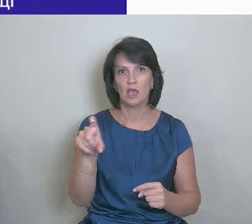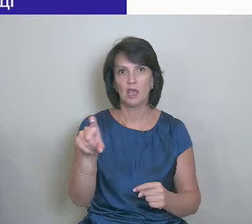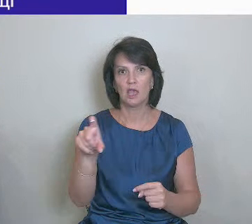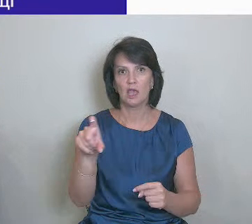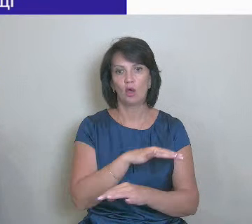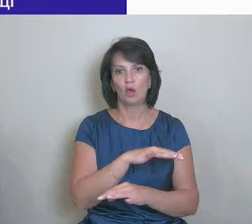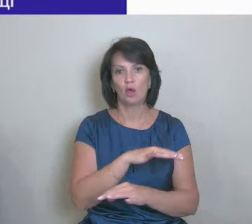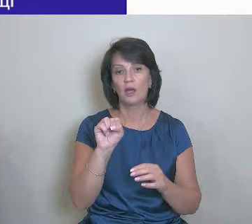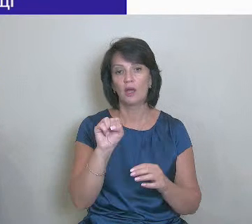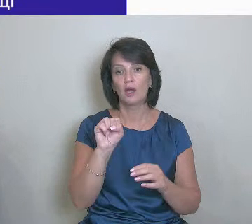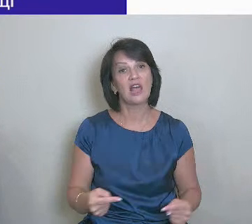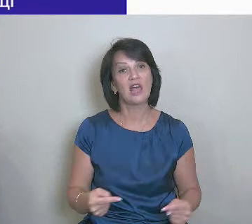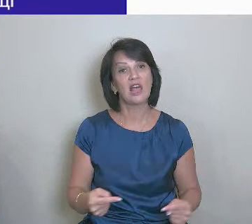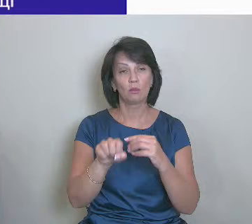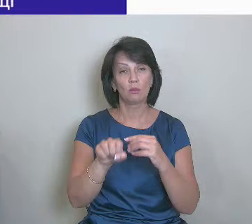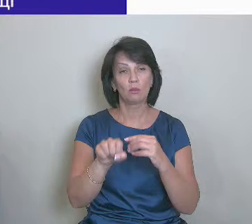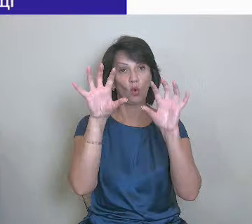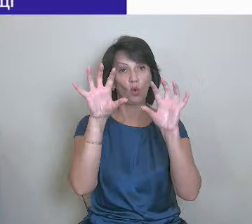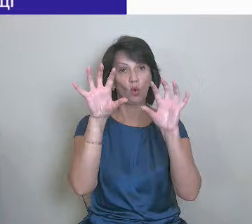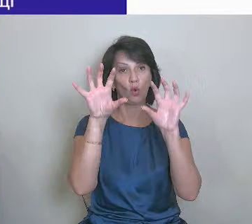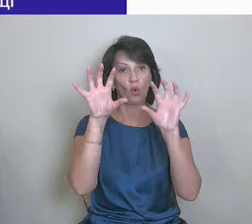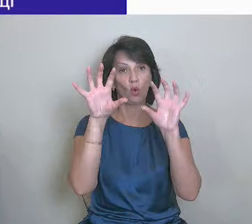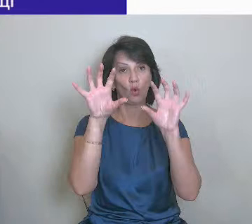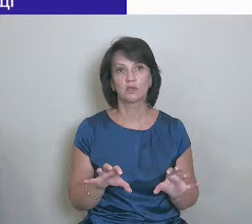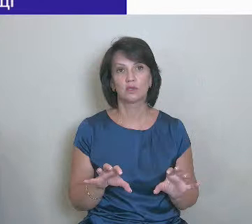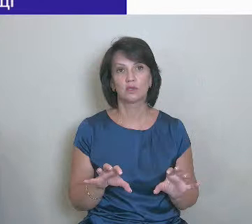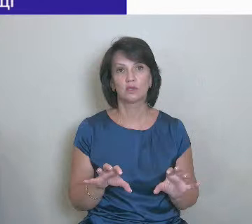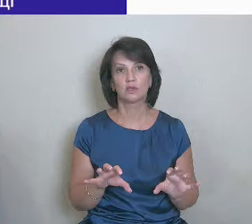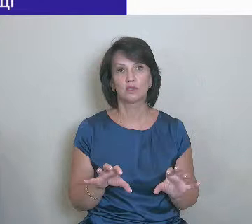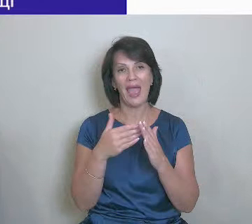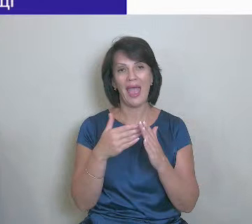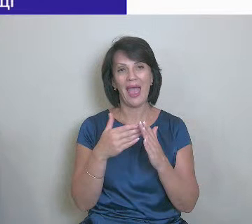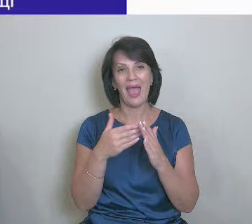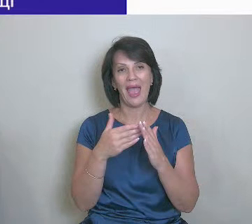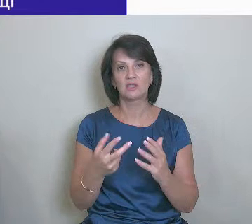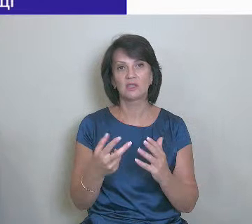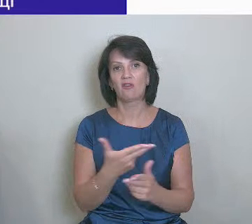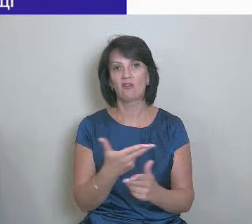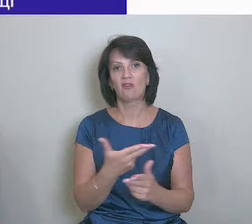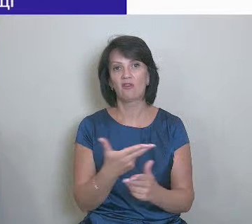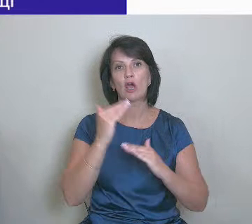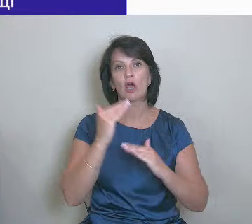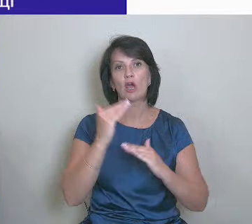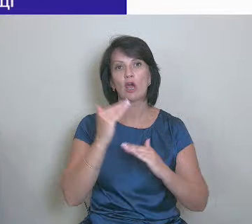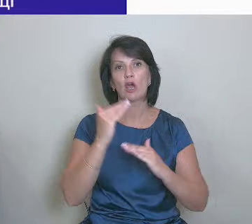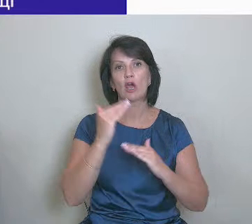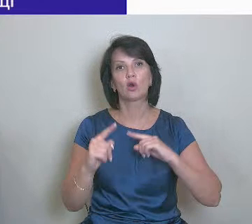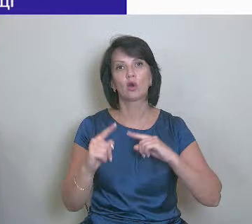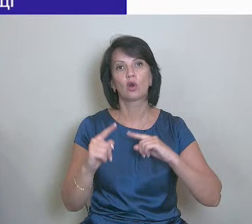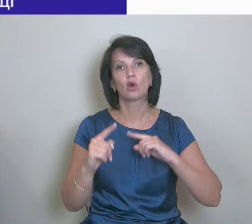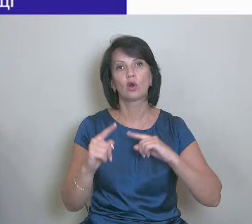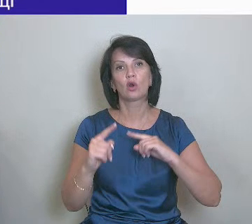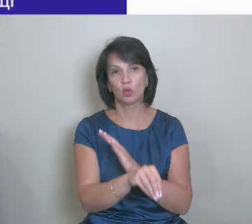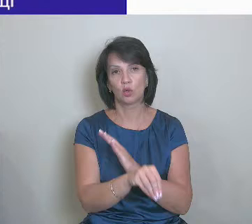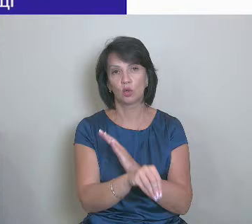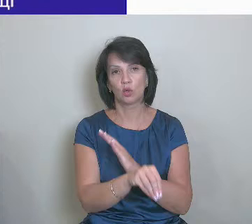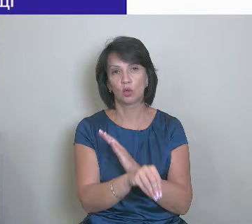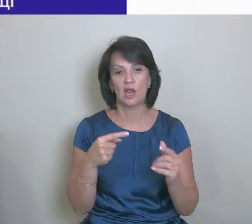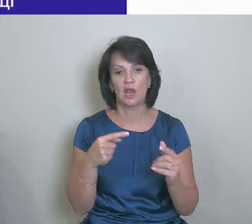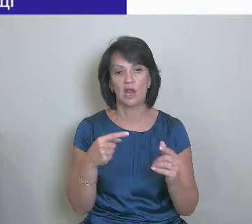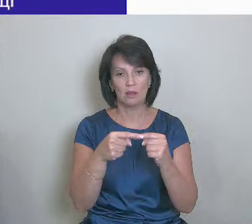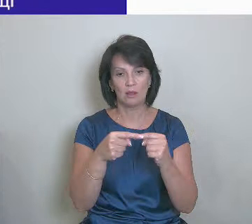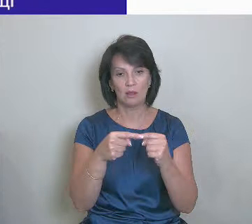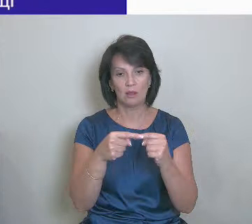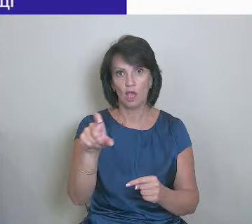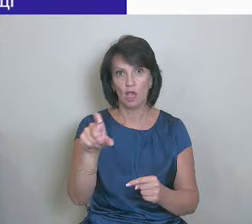respective communities, but in accordance with the constitution, the borders of the cities are being defined by the